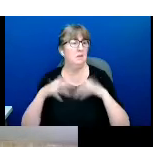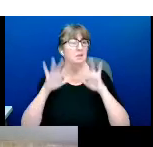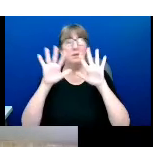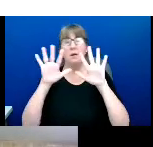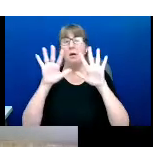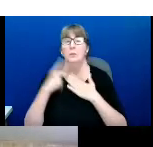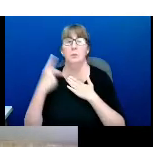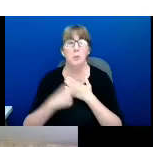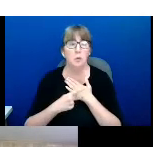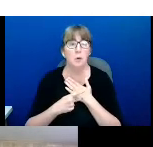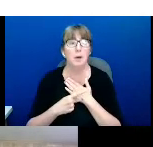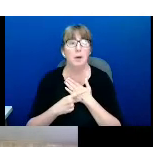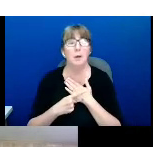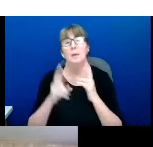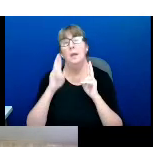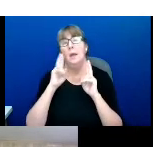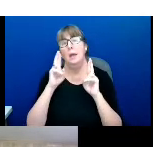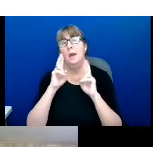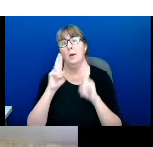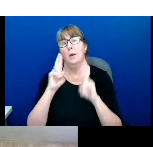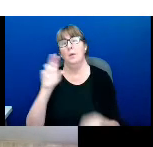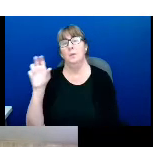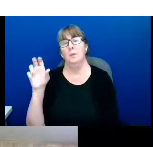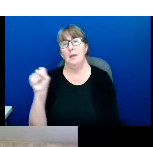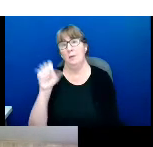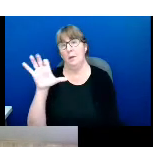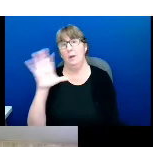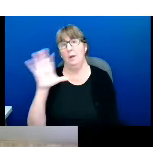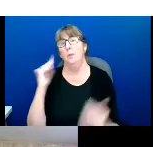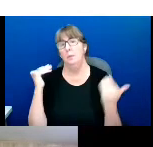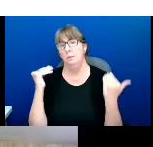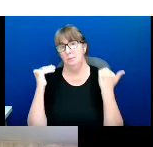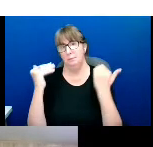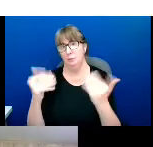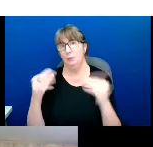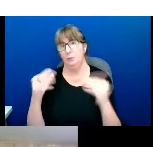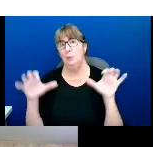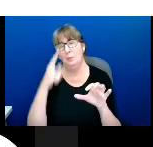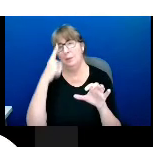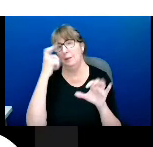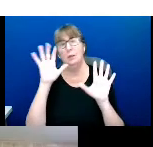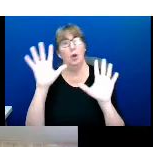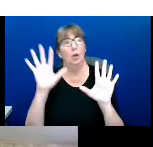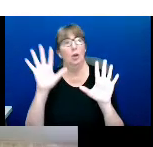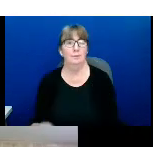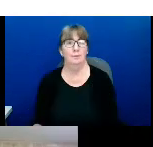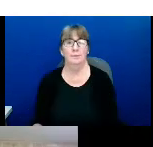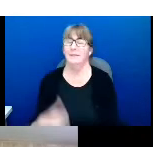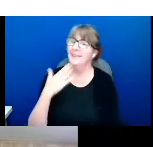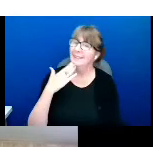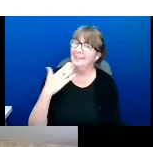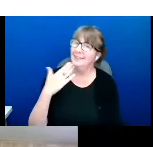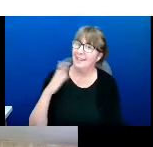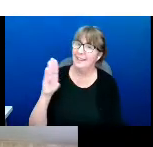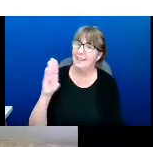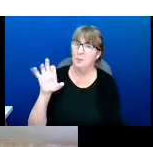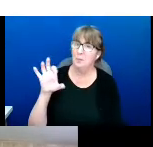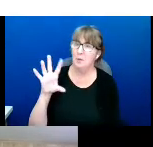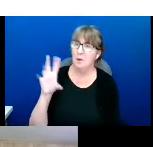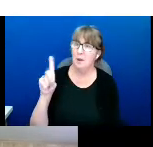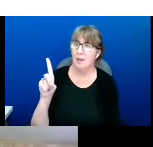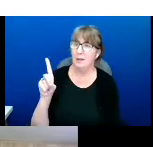I really hope South Carolina goes forward with it, because it's a great thing. Thanks, Ben. I'm going to